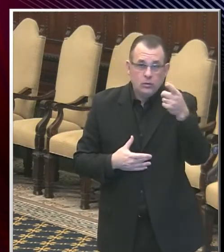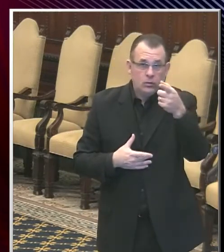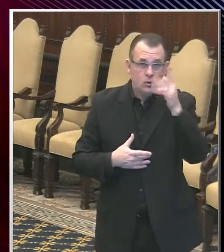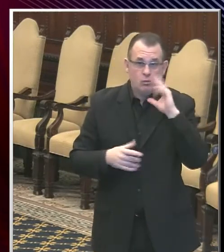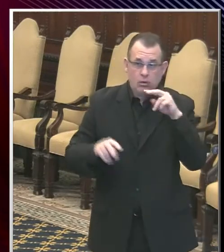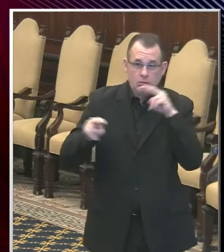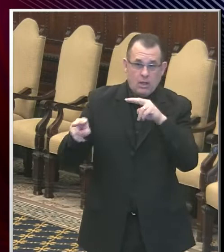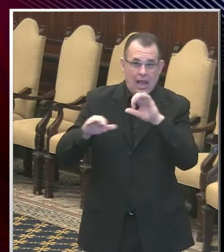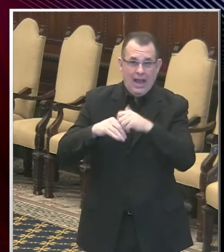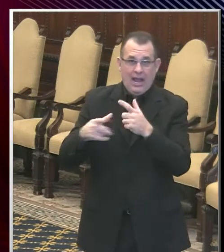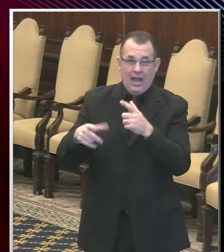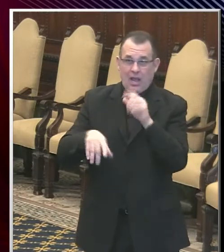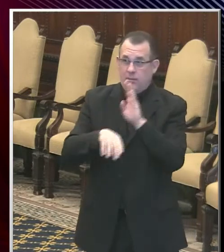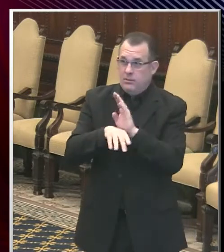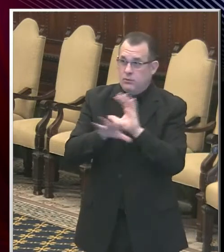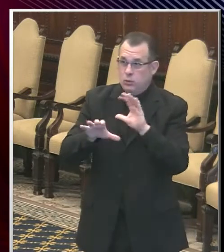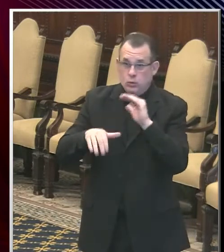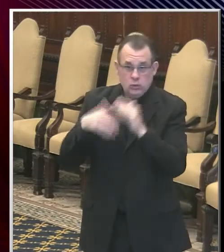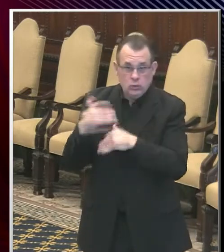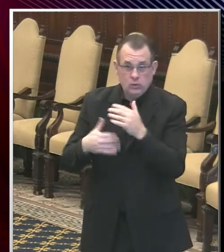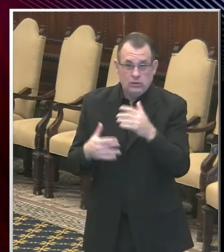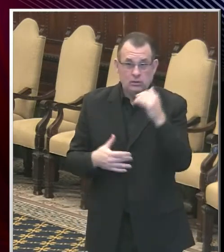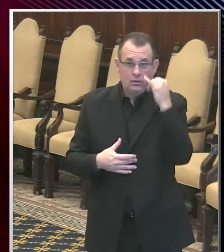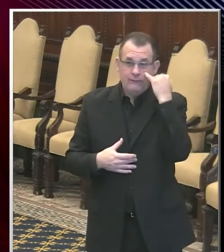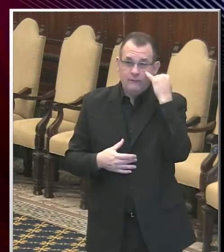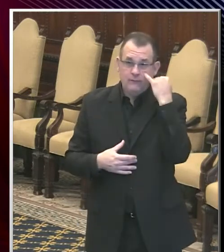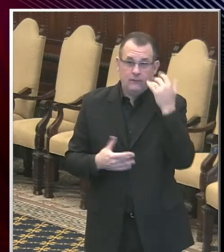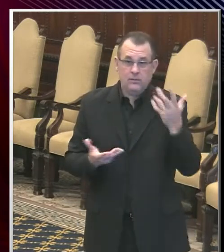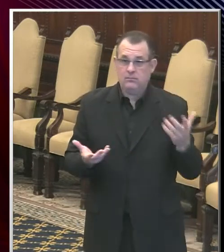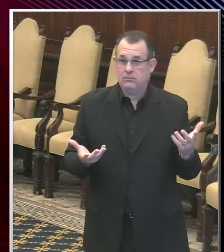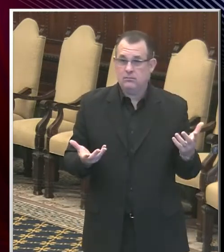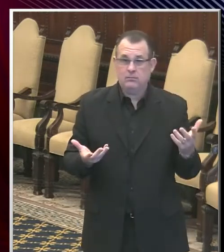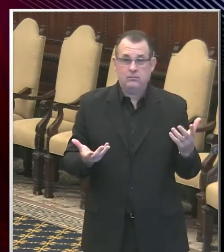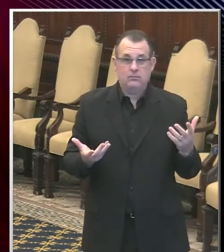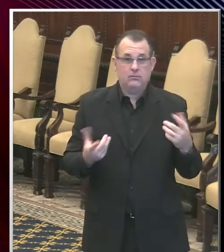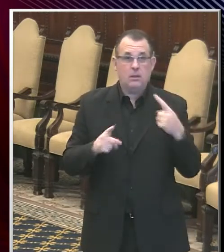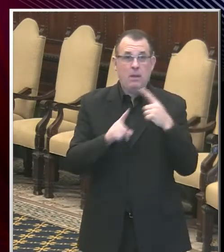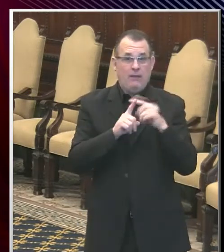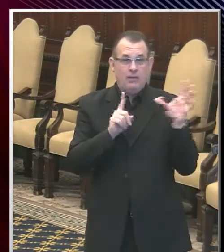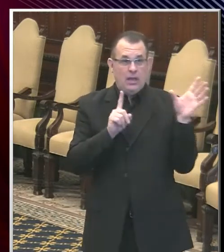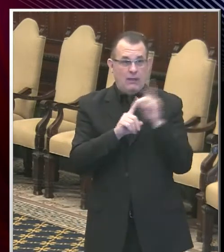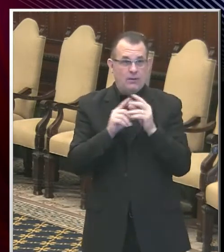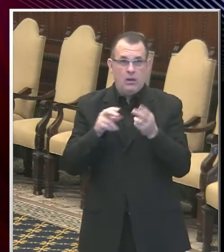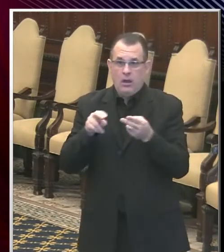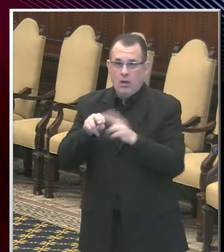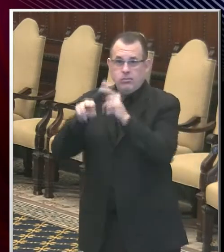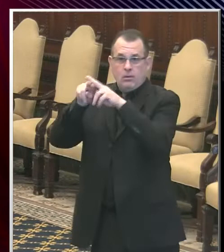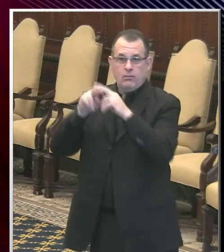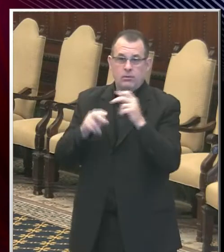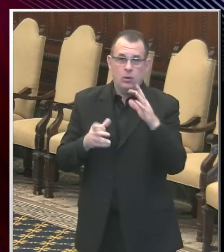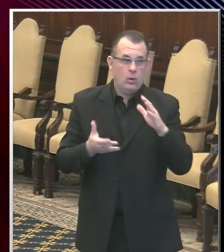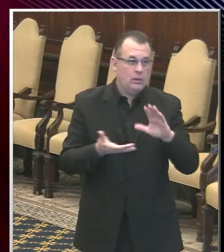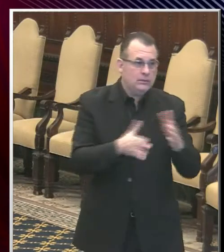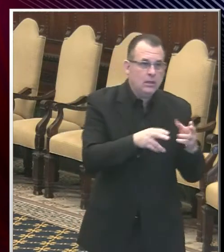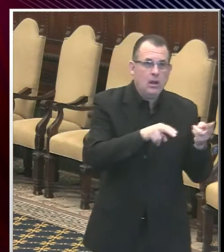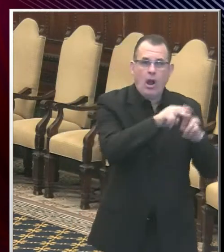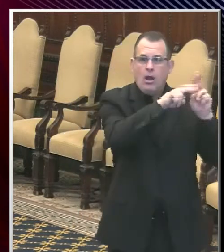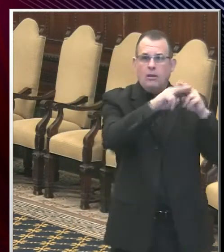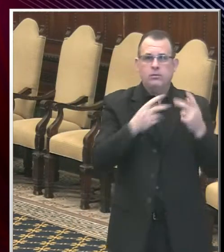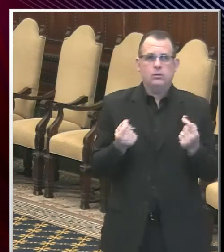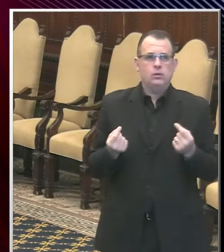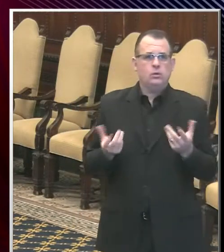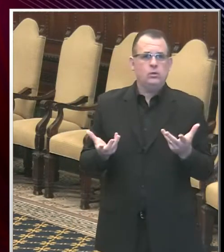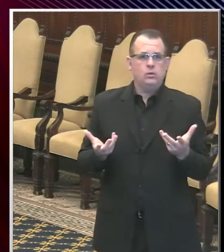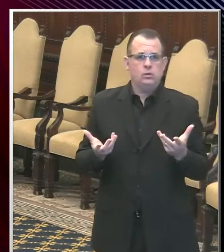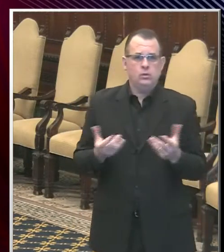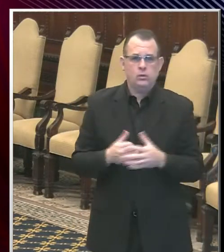of any spikes in cases or any more deaths, and then seeing if this can go any further, or how will that go? I don't expect the construction is going to